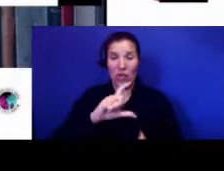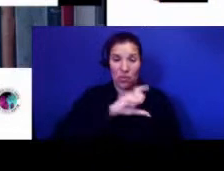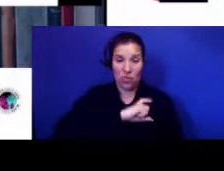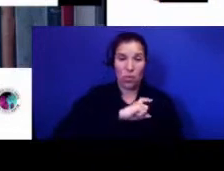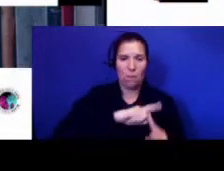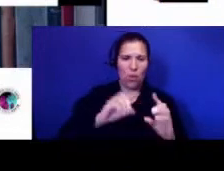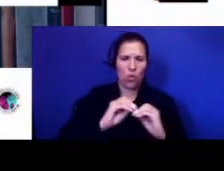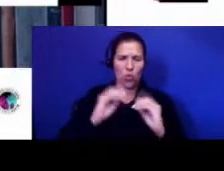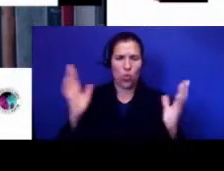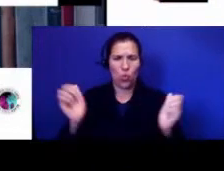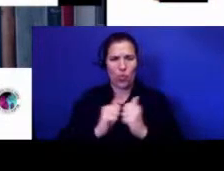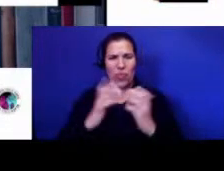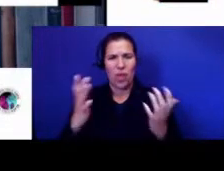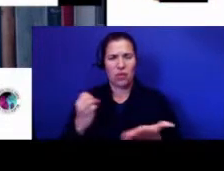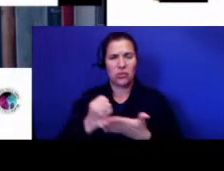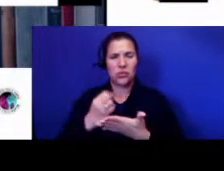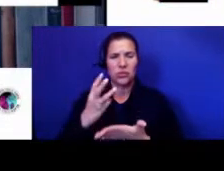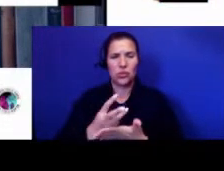social workers.